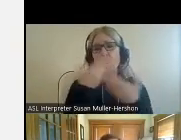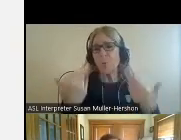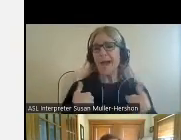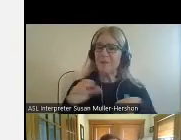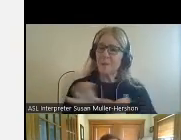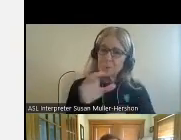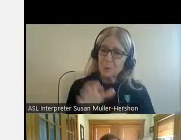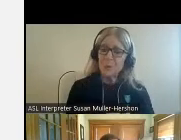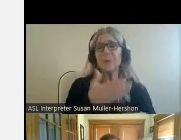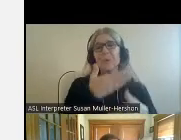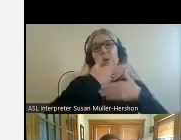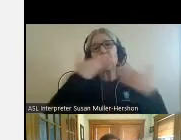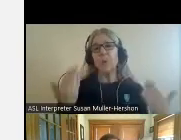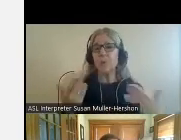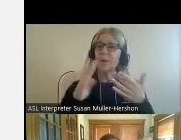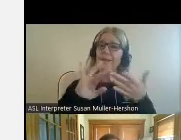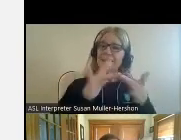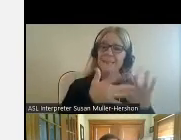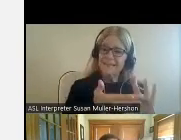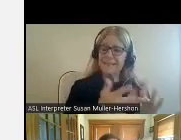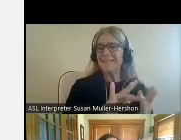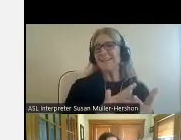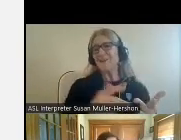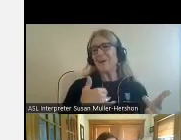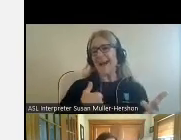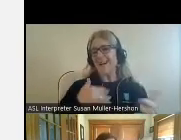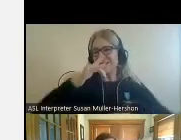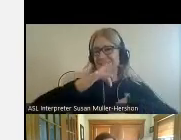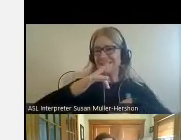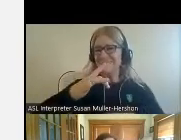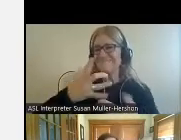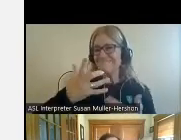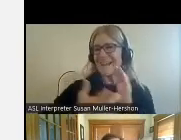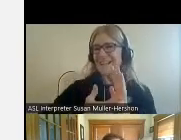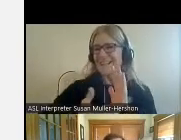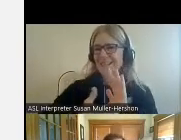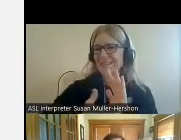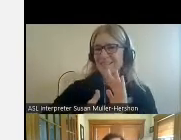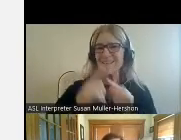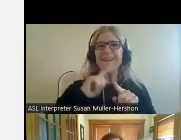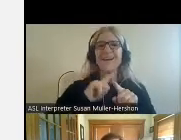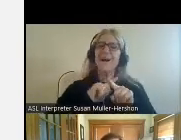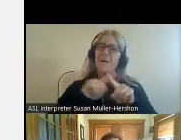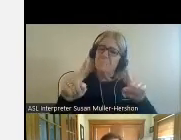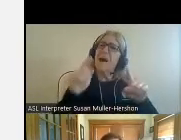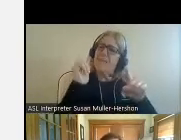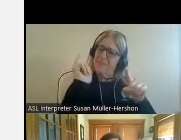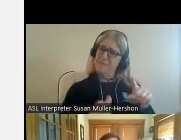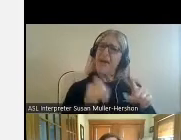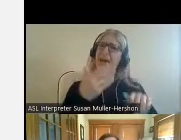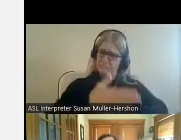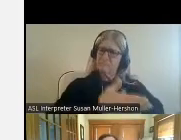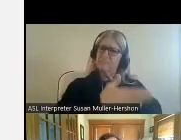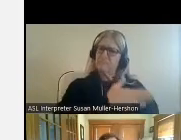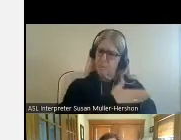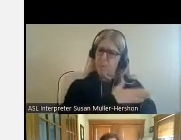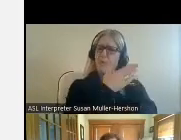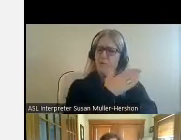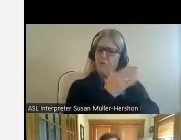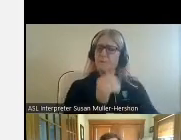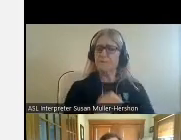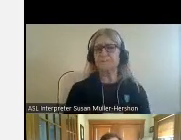or the technology needed, which is, I think, the expansion of phone services has really helped address that need. And also